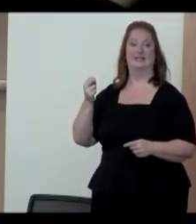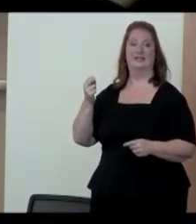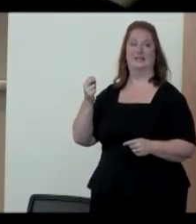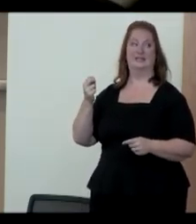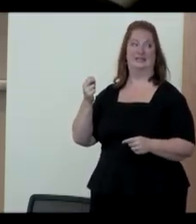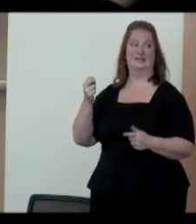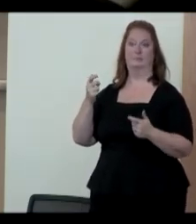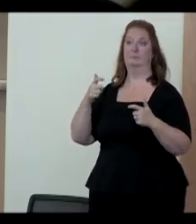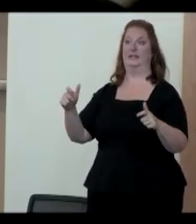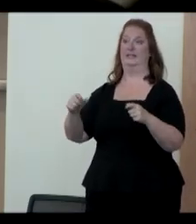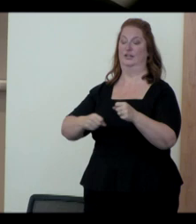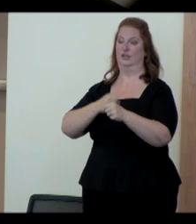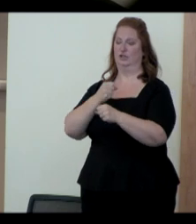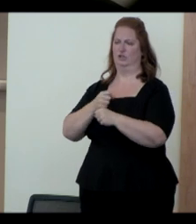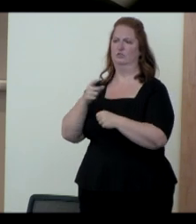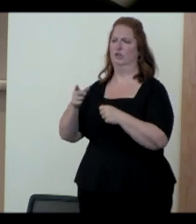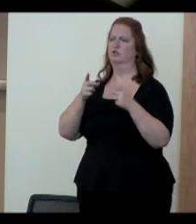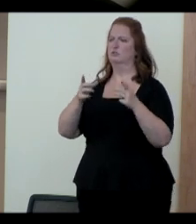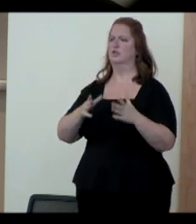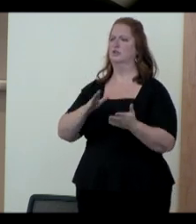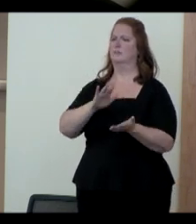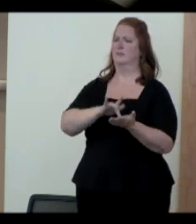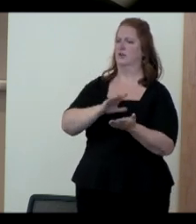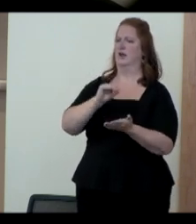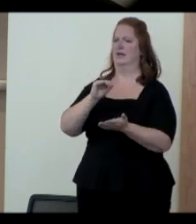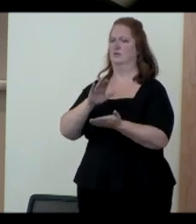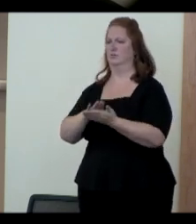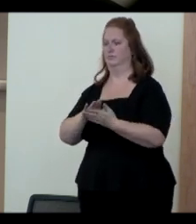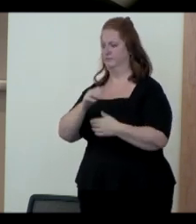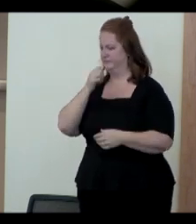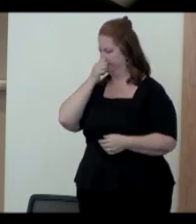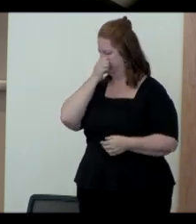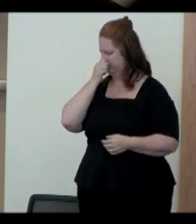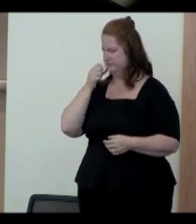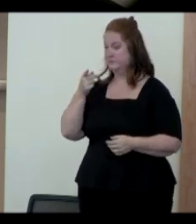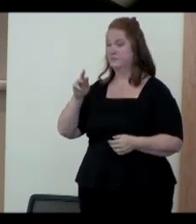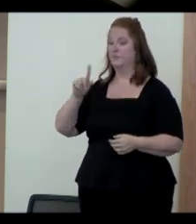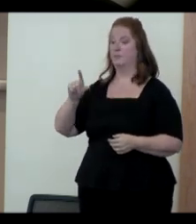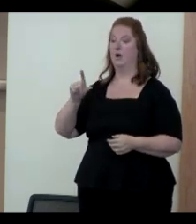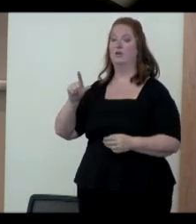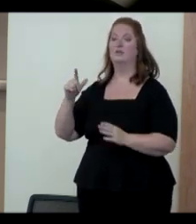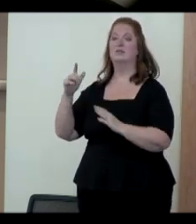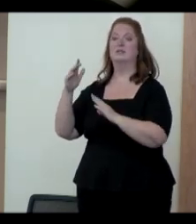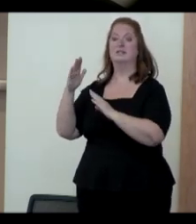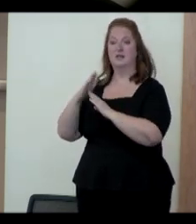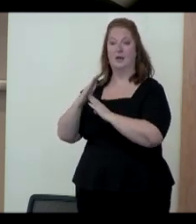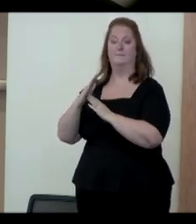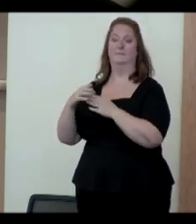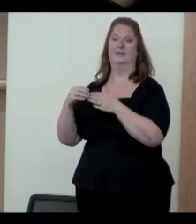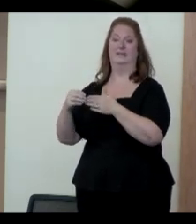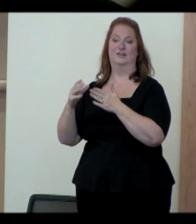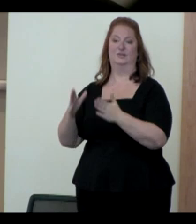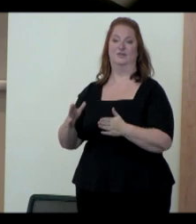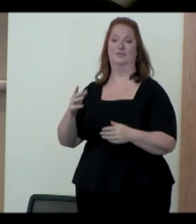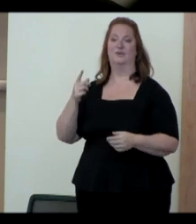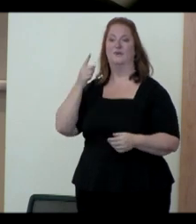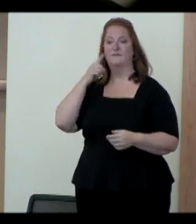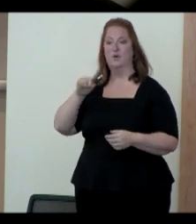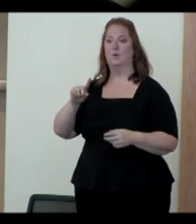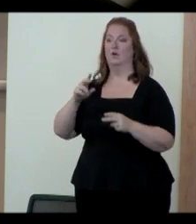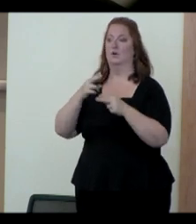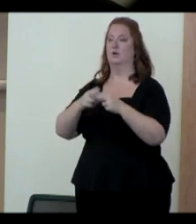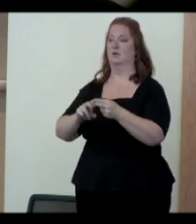of medicine and education. Most importantly, Paul is one of our nation's early pioneers in supported